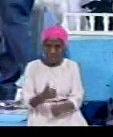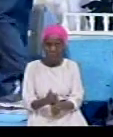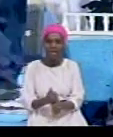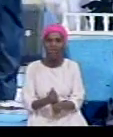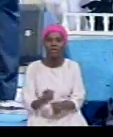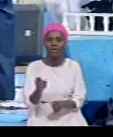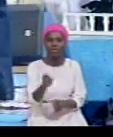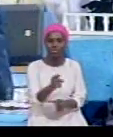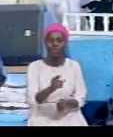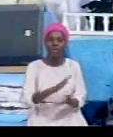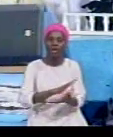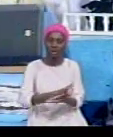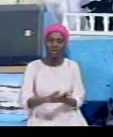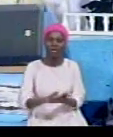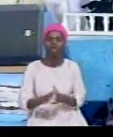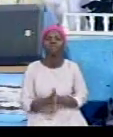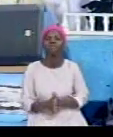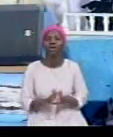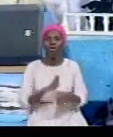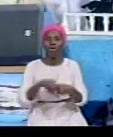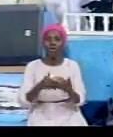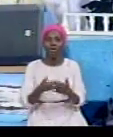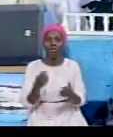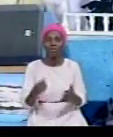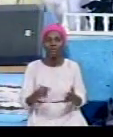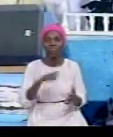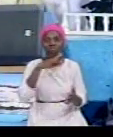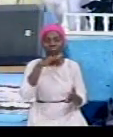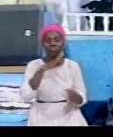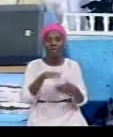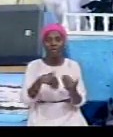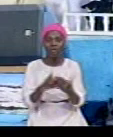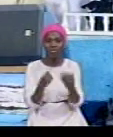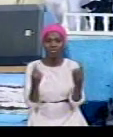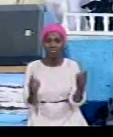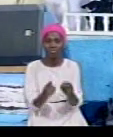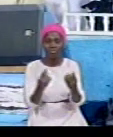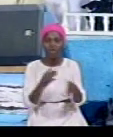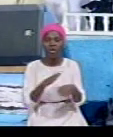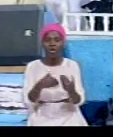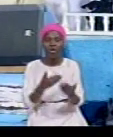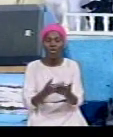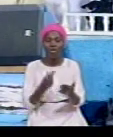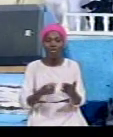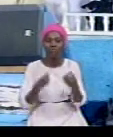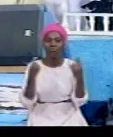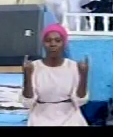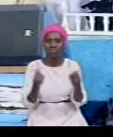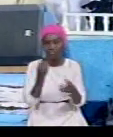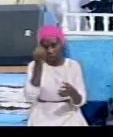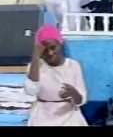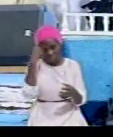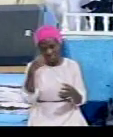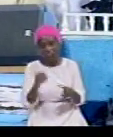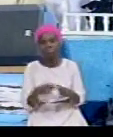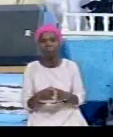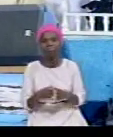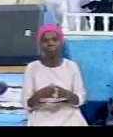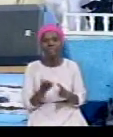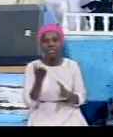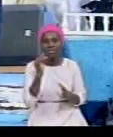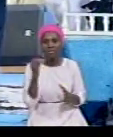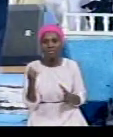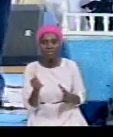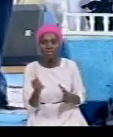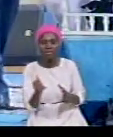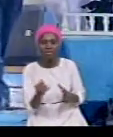the dirt, all the defilement, all the sin, all the transgression, there's a fountain flowing.